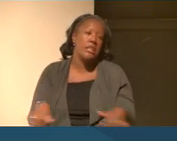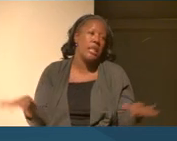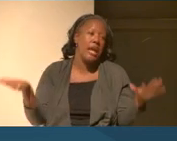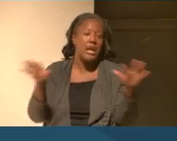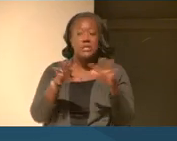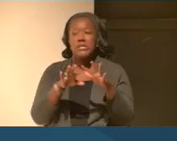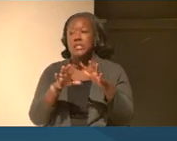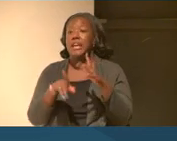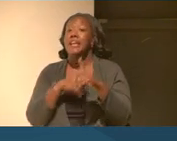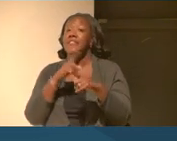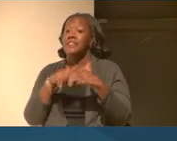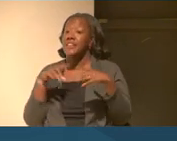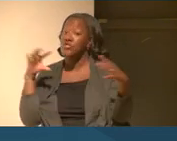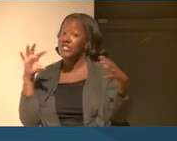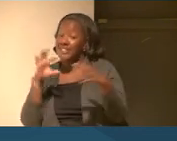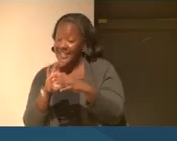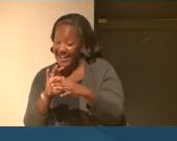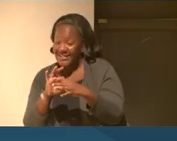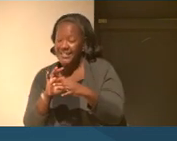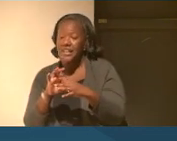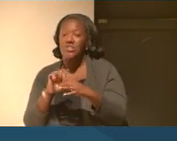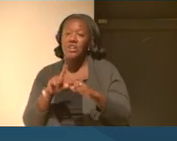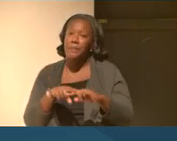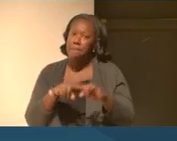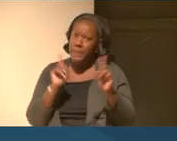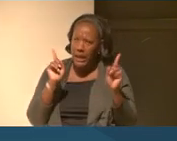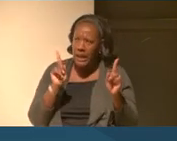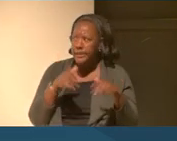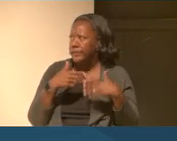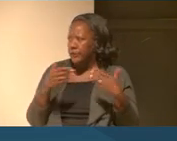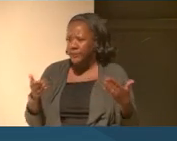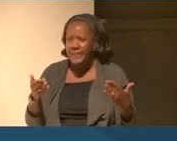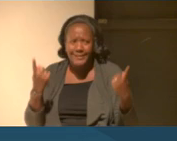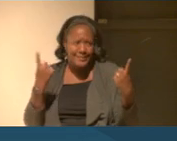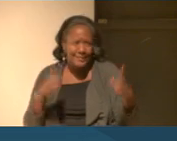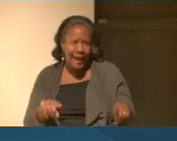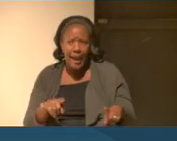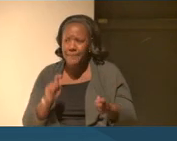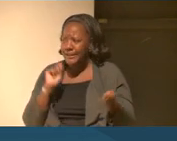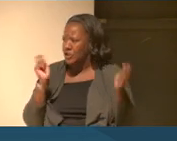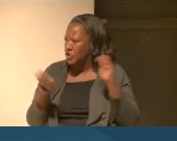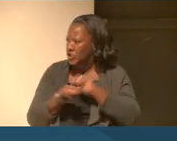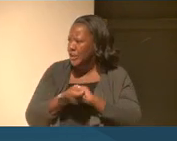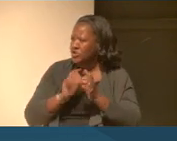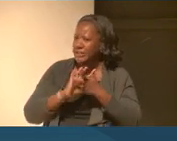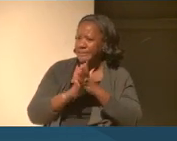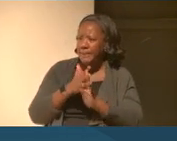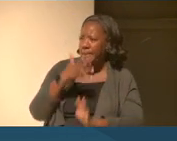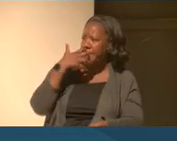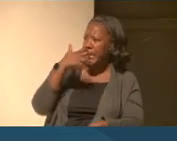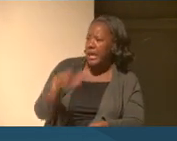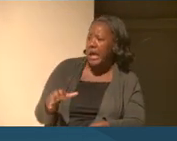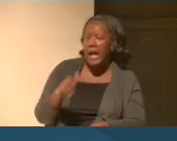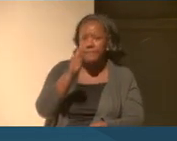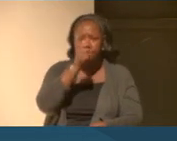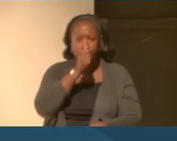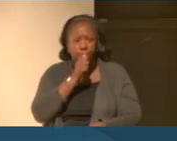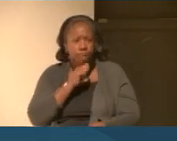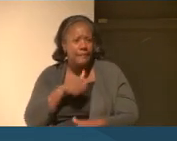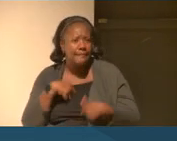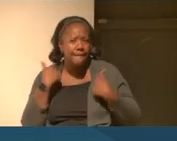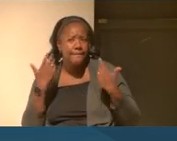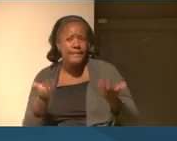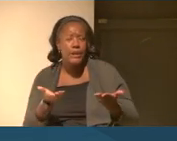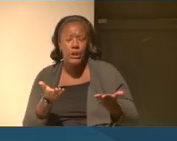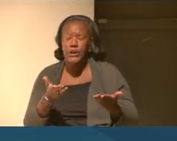then that she brings in, but you know, there's things that are happening, things are changing, it's getting hot, it's getting hard to live here, why is that?